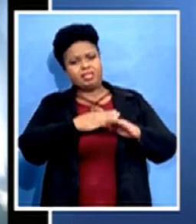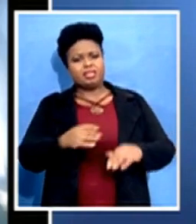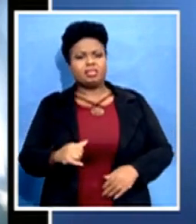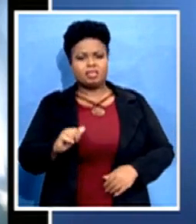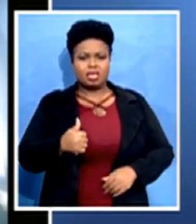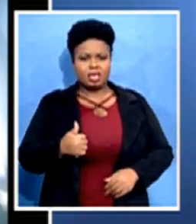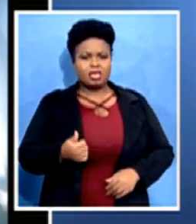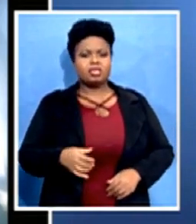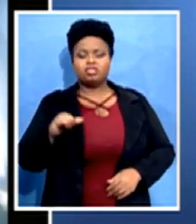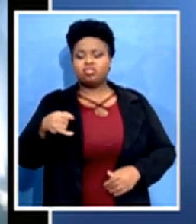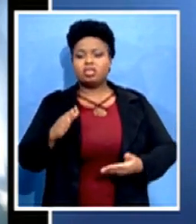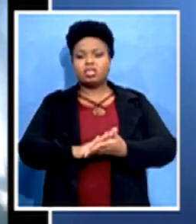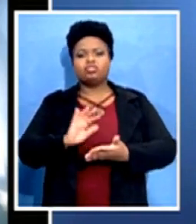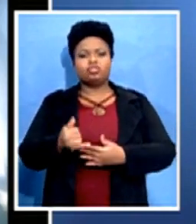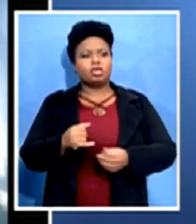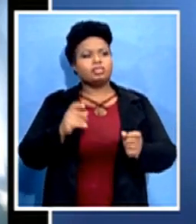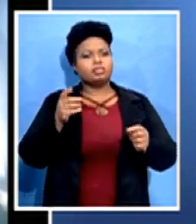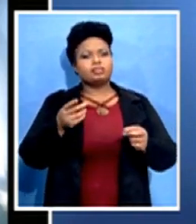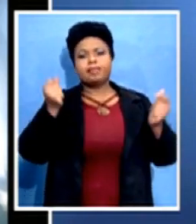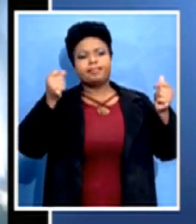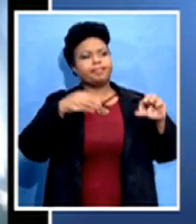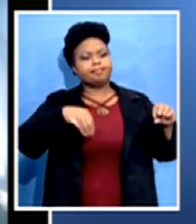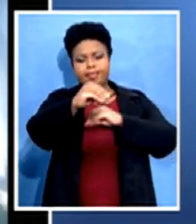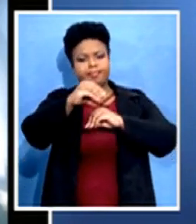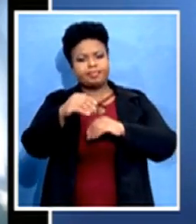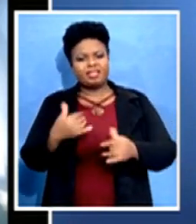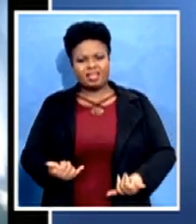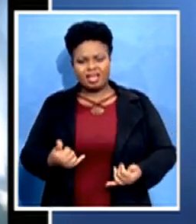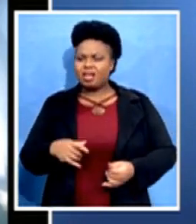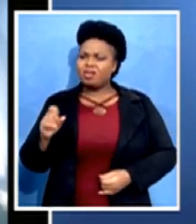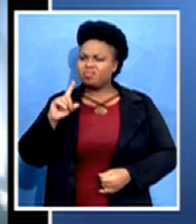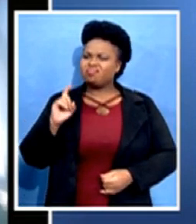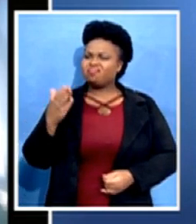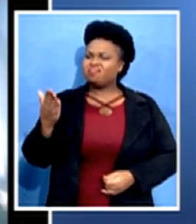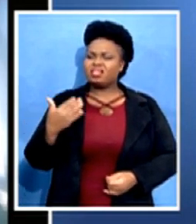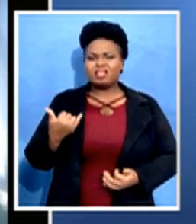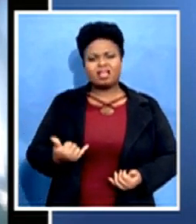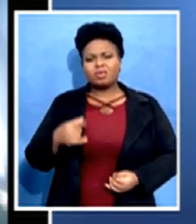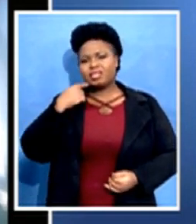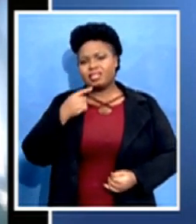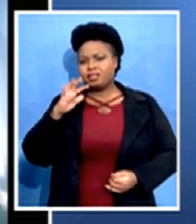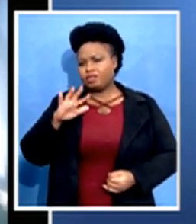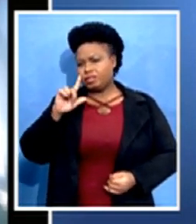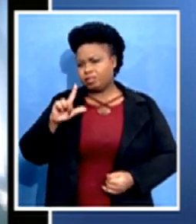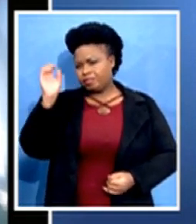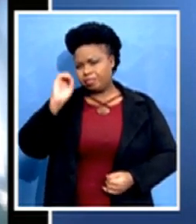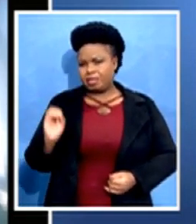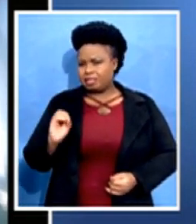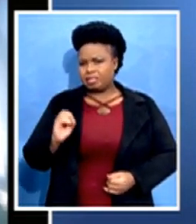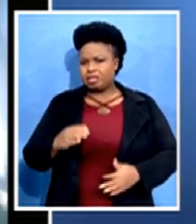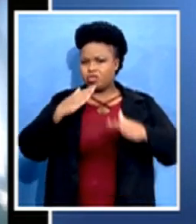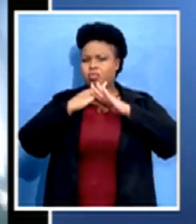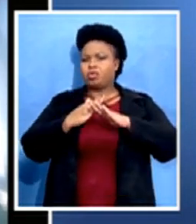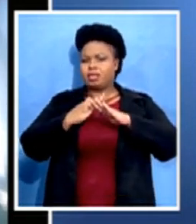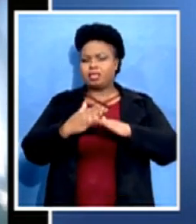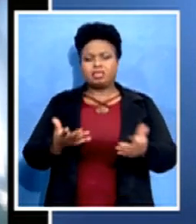are told the effectiveness of its or efficacy level is only 57%. The problem is that there is no trust